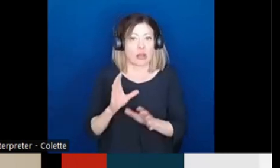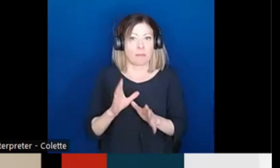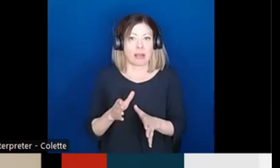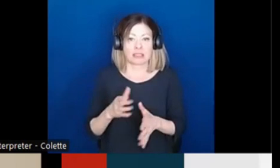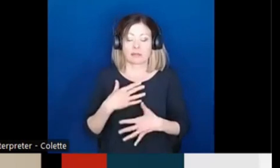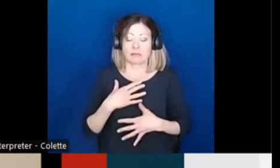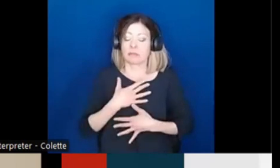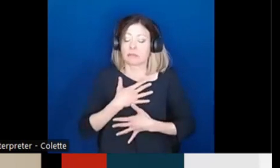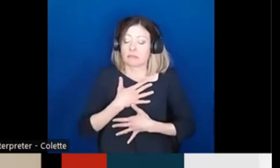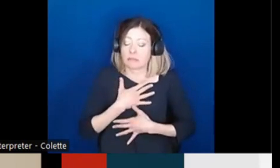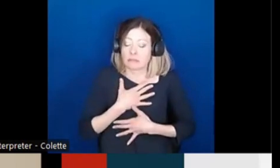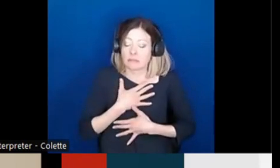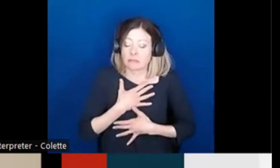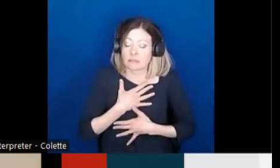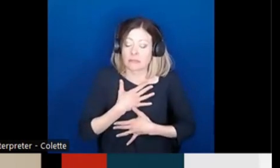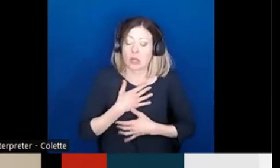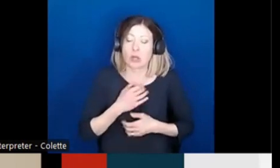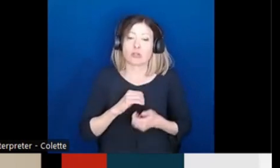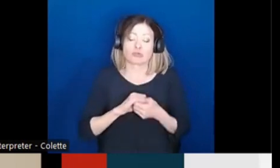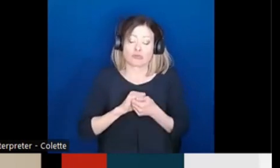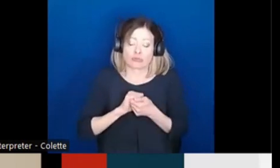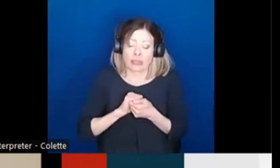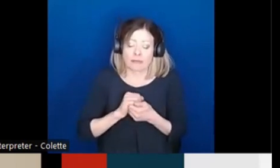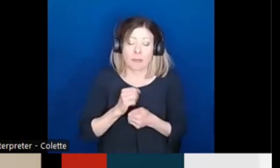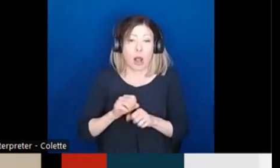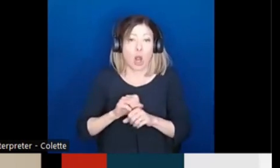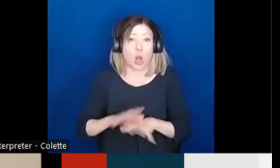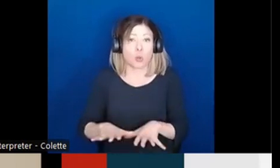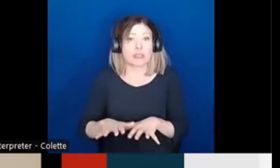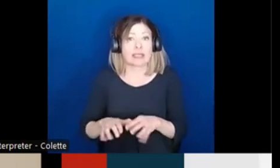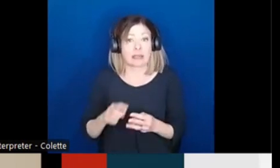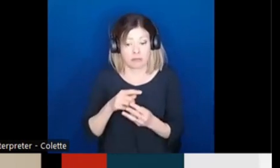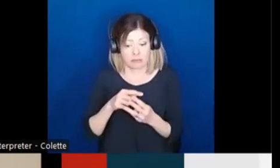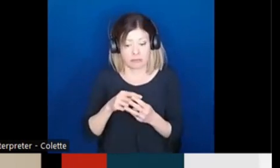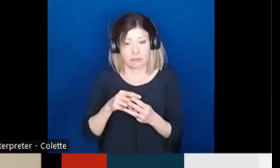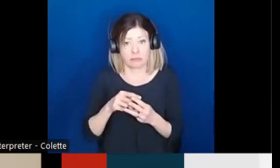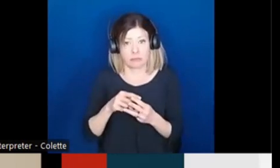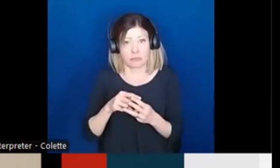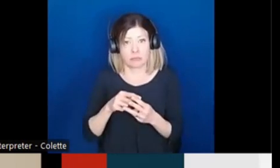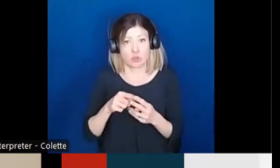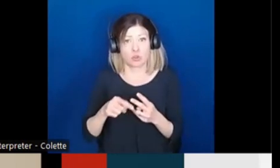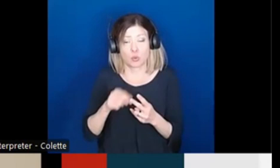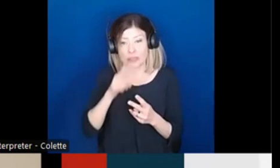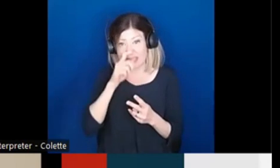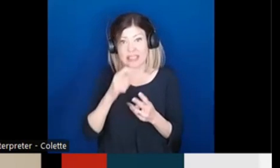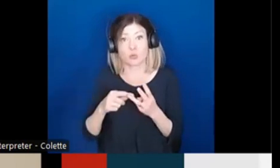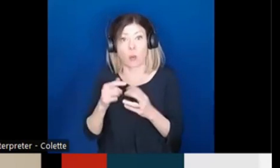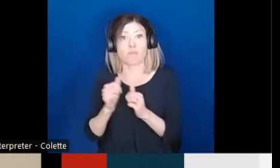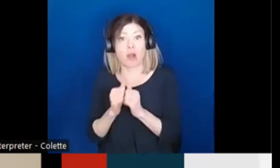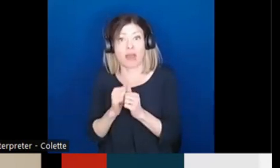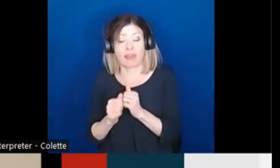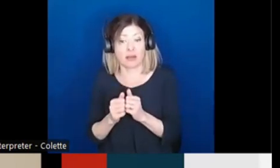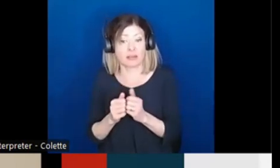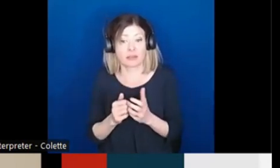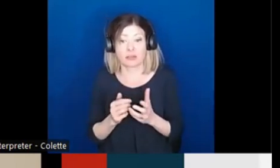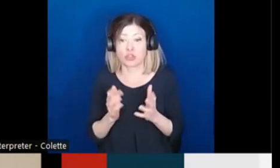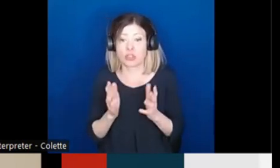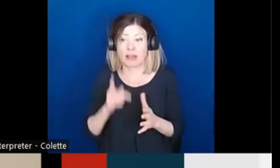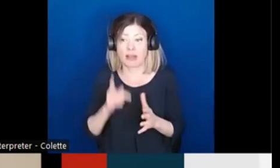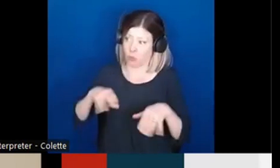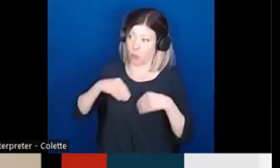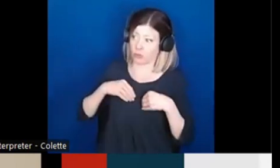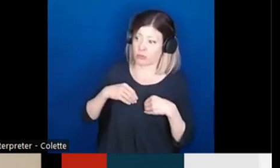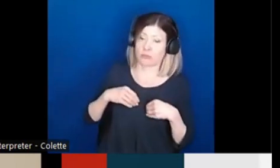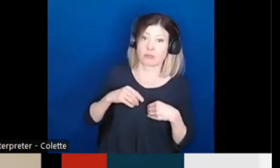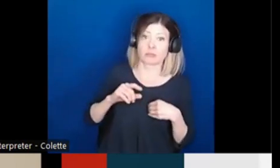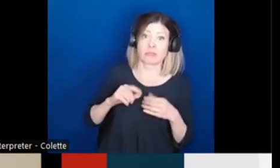she felt, that she was going to get it too, but she never did. So, I mean, the grief